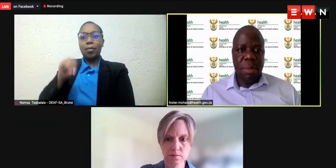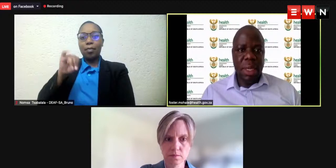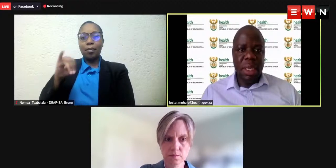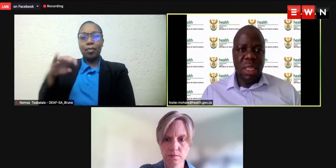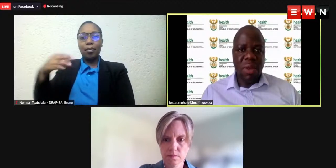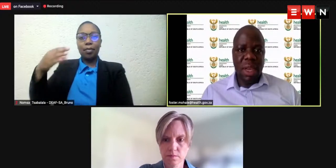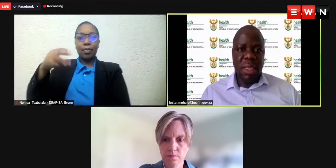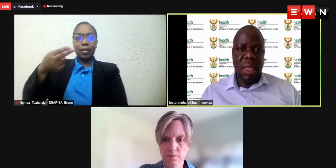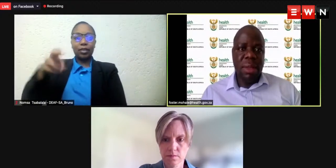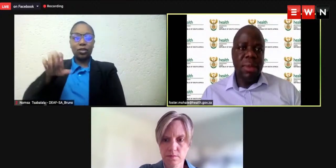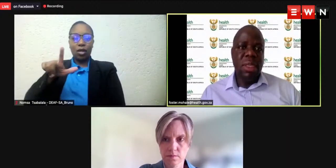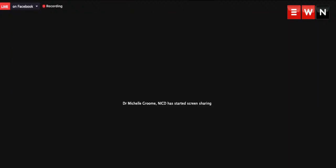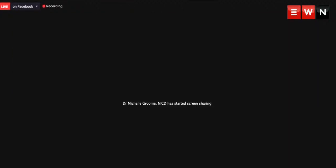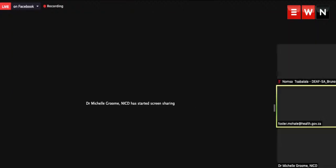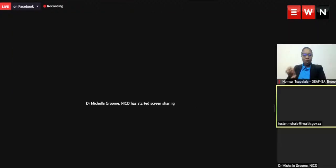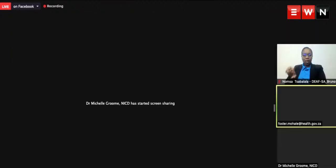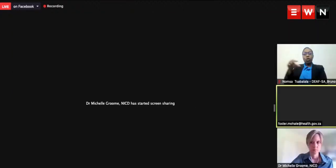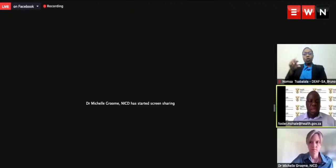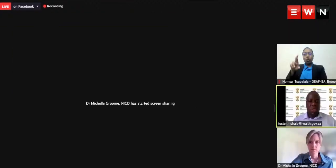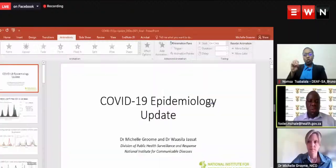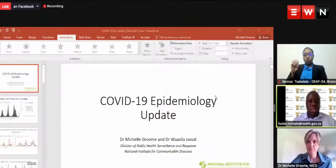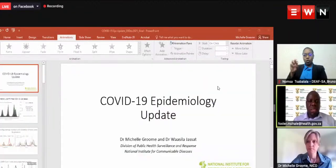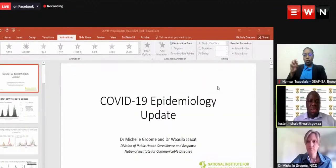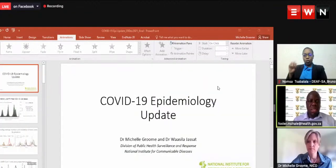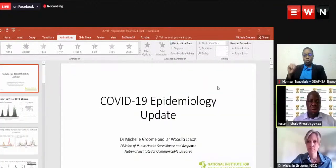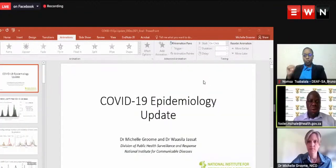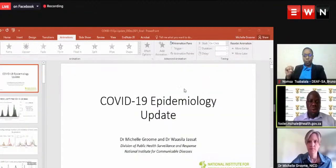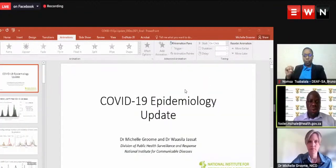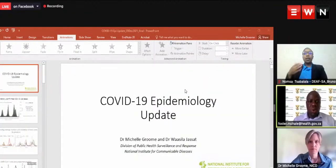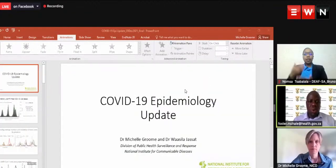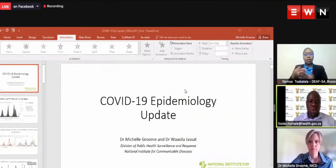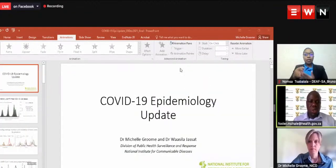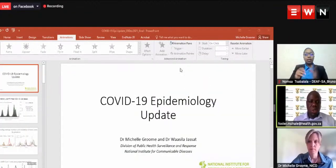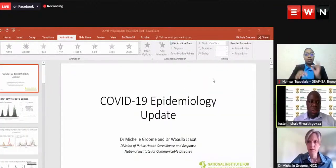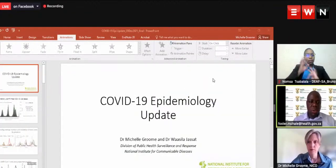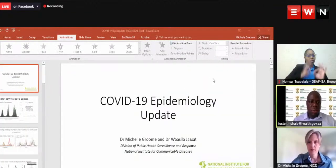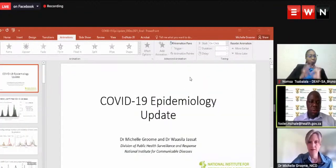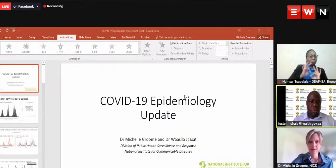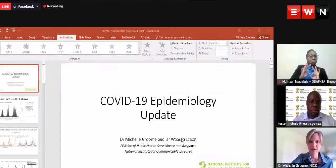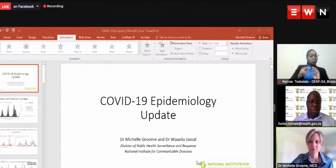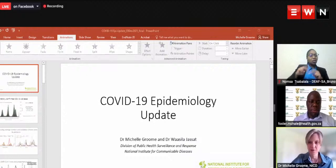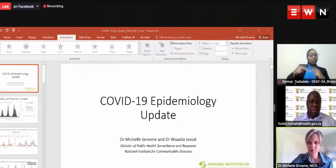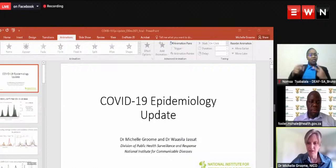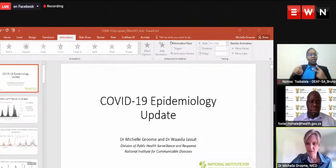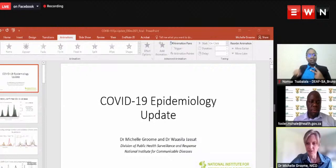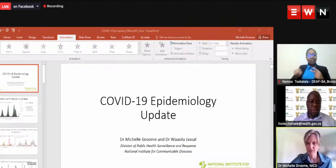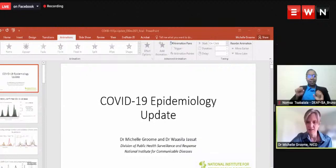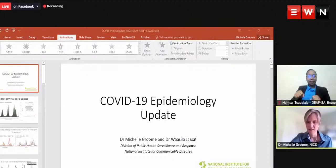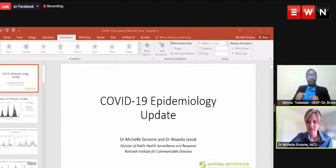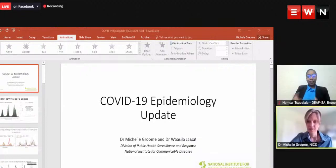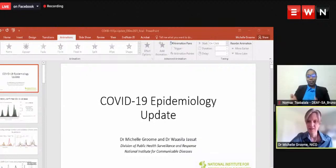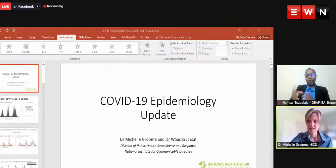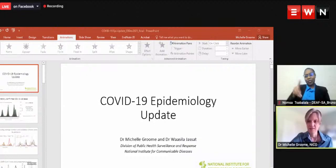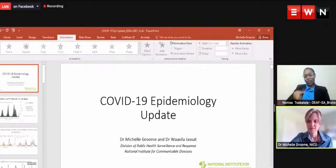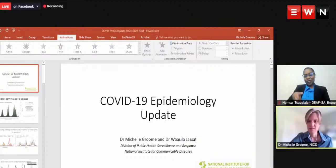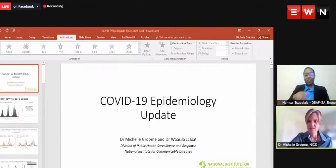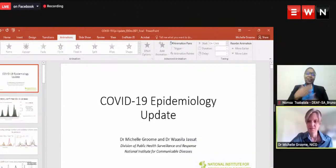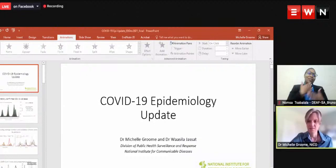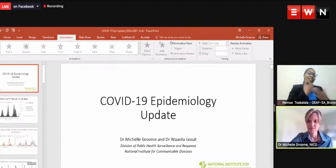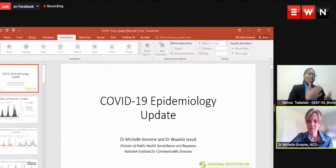us the update as far as this variant is concerned. Over to you, Doc. Great, thank you very much.